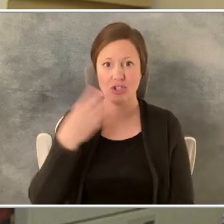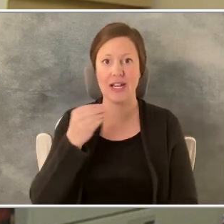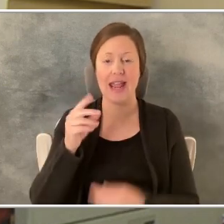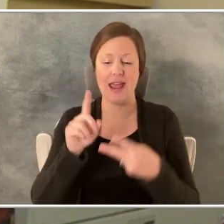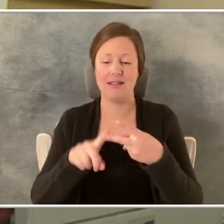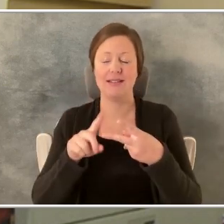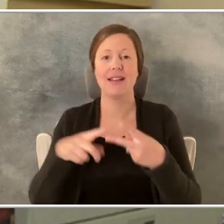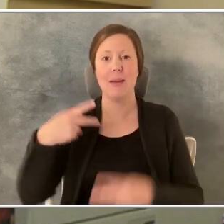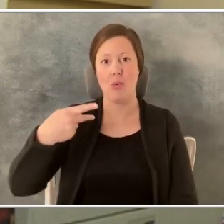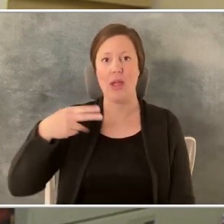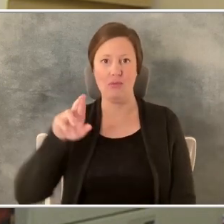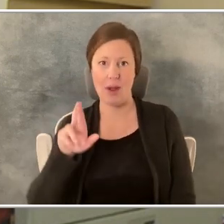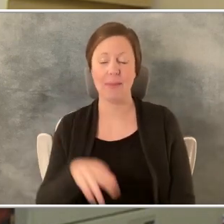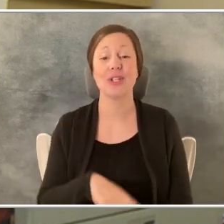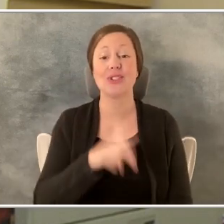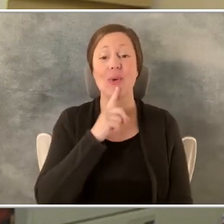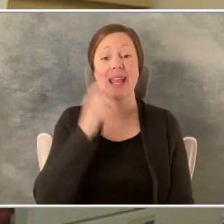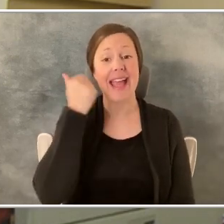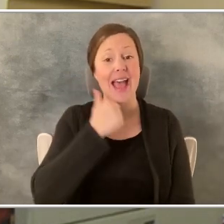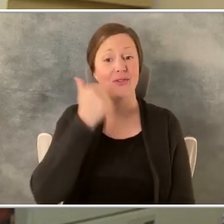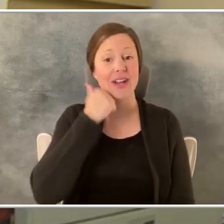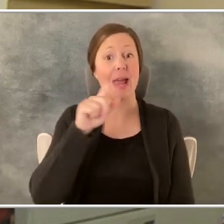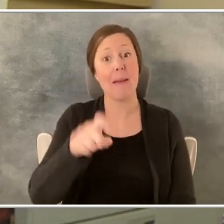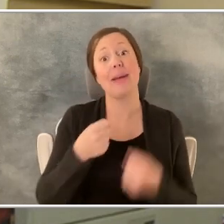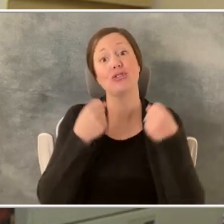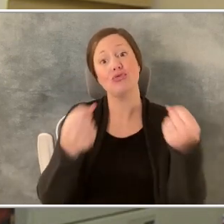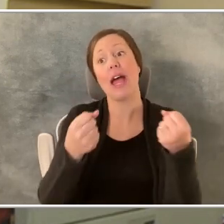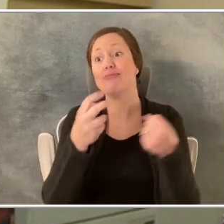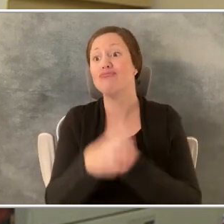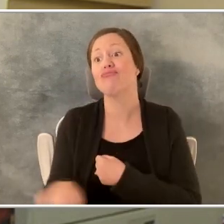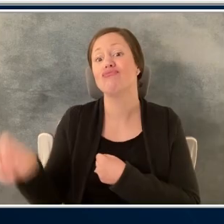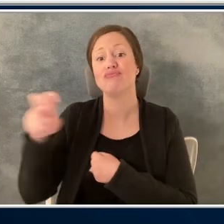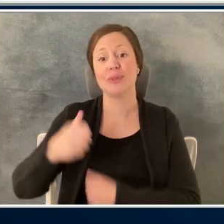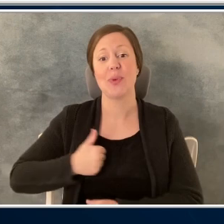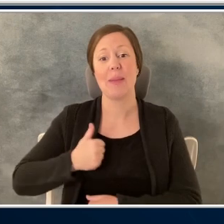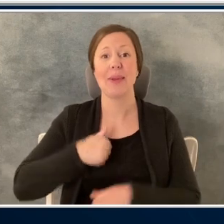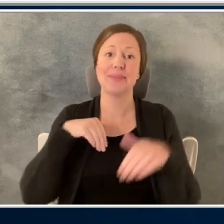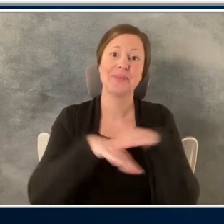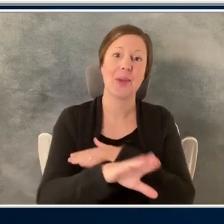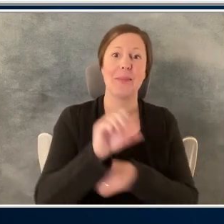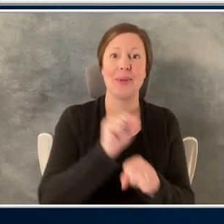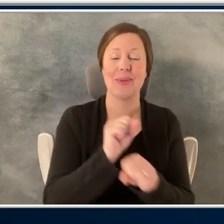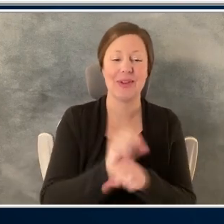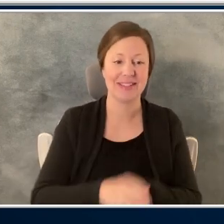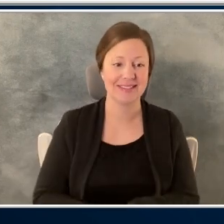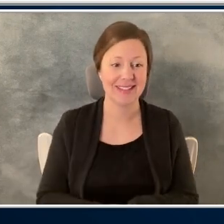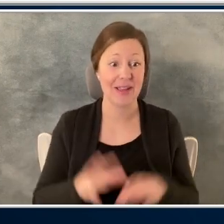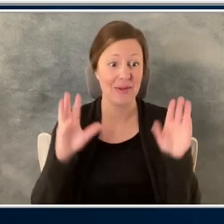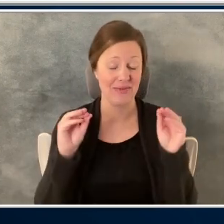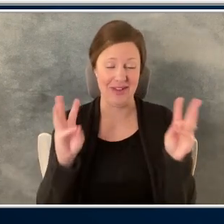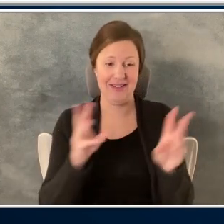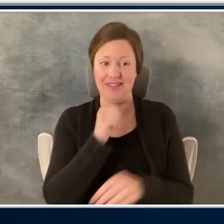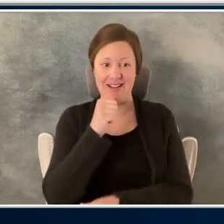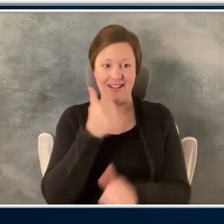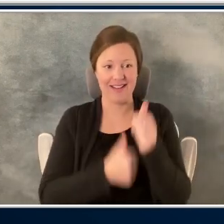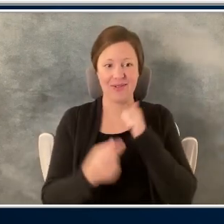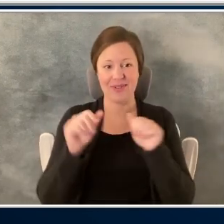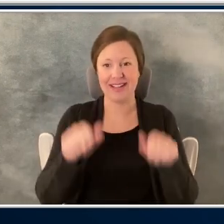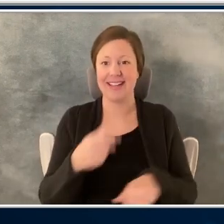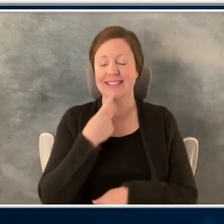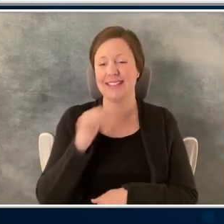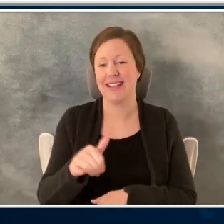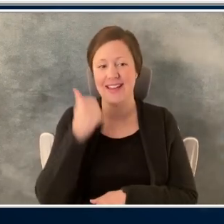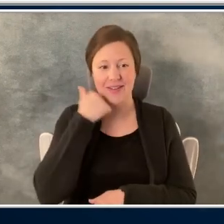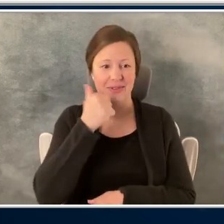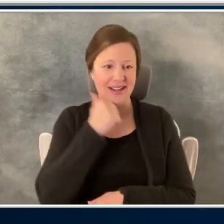every day I have to go through Canada to come and go. Well, you can't say, not everybody can say that every day. So you're made